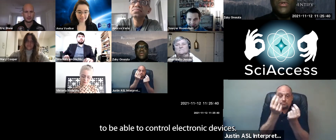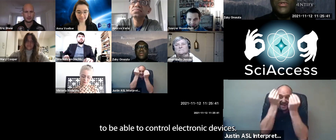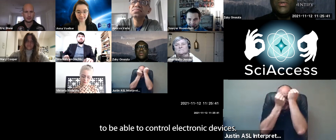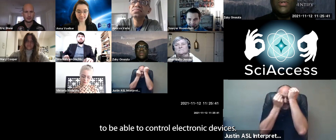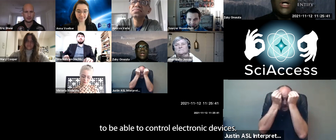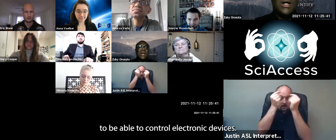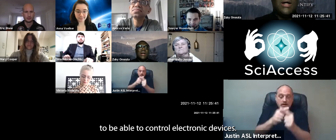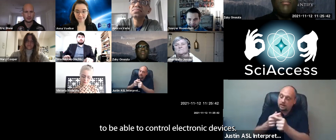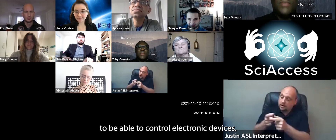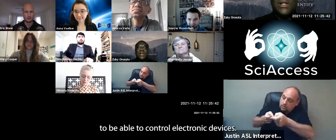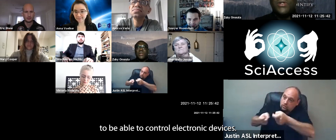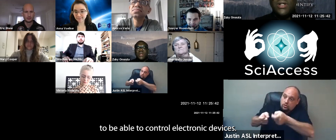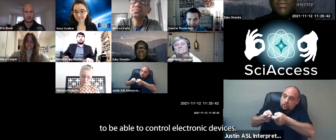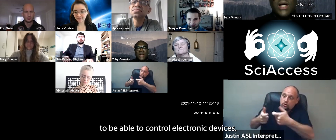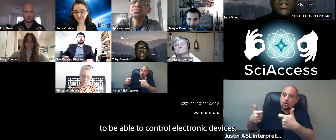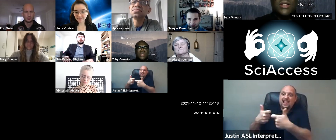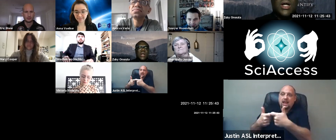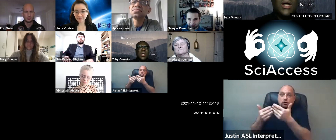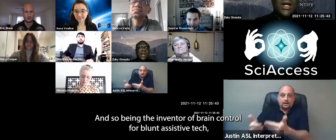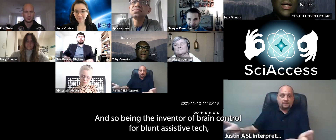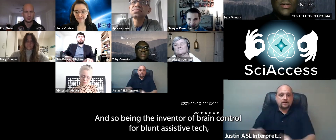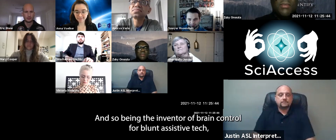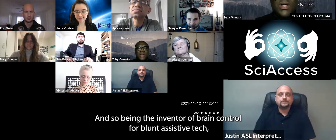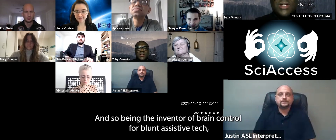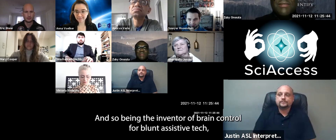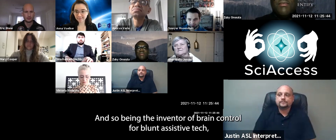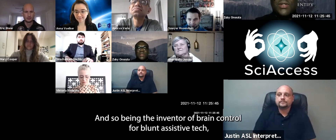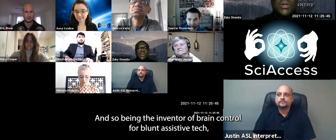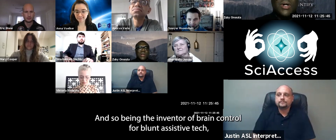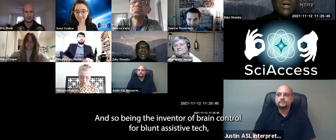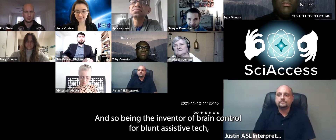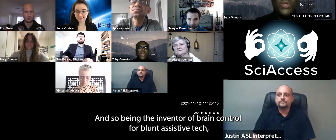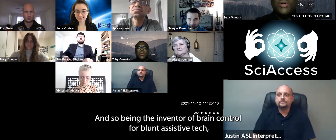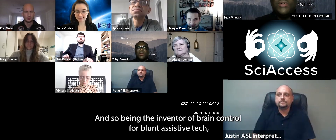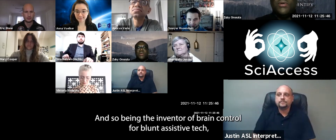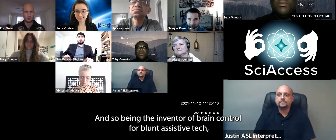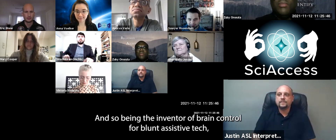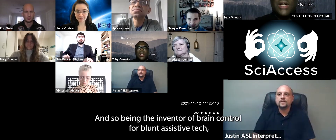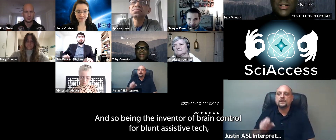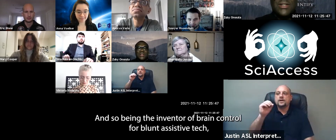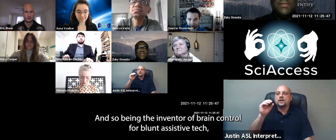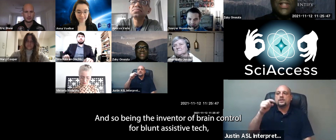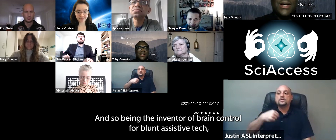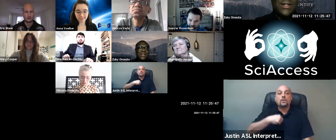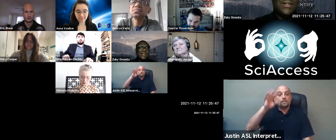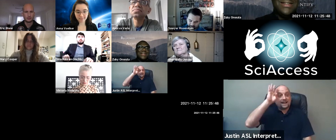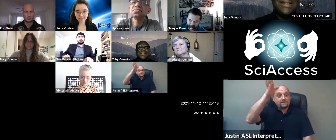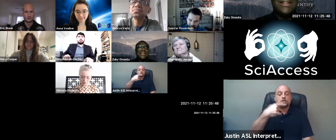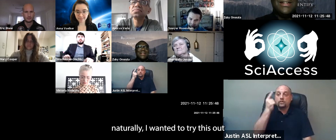to control electronic devices. And so being the inventor of brain control for blind assistive